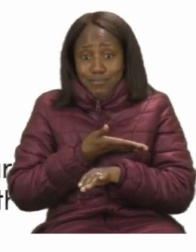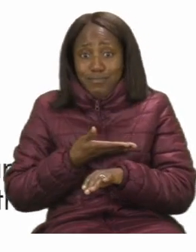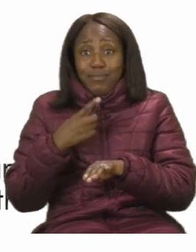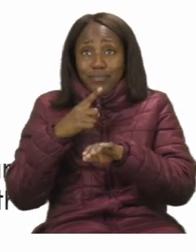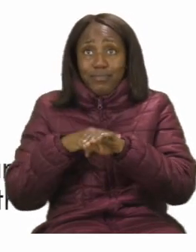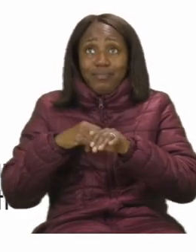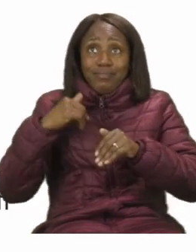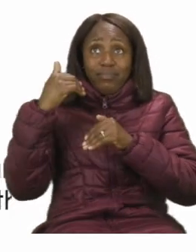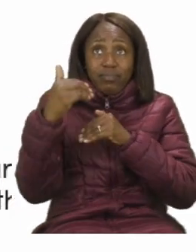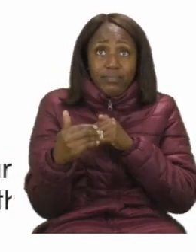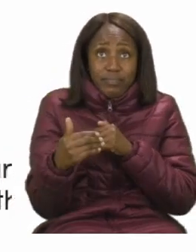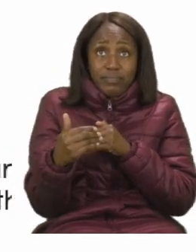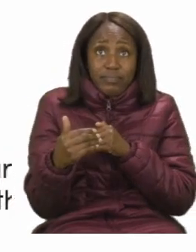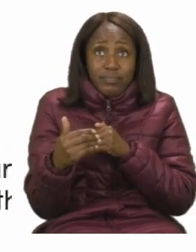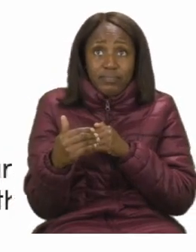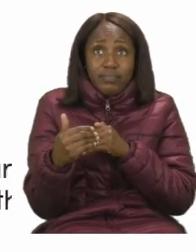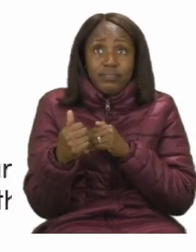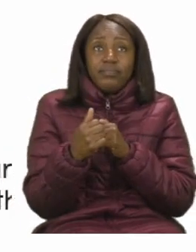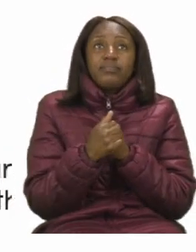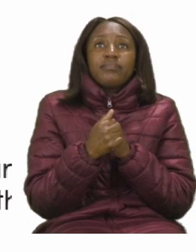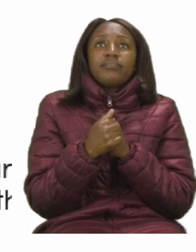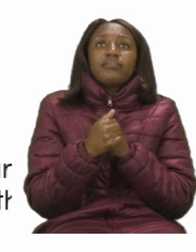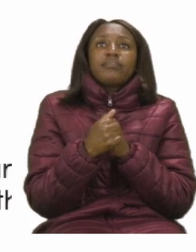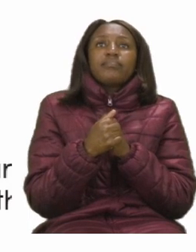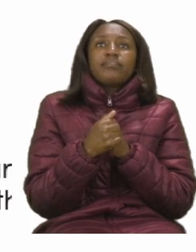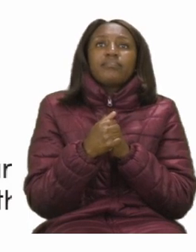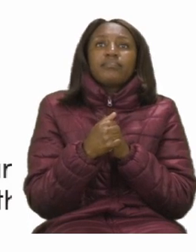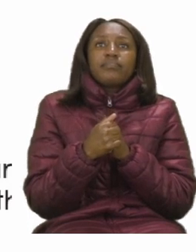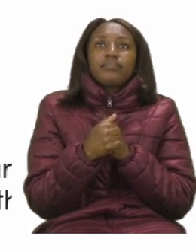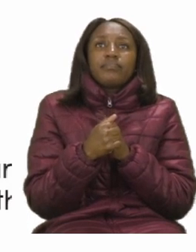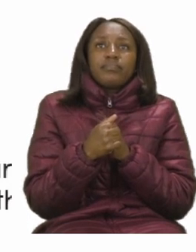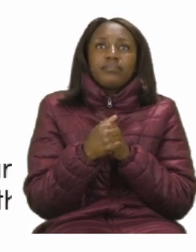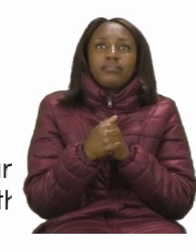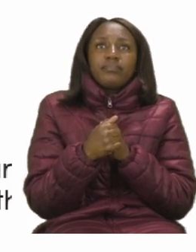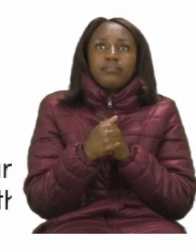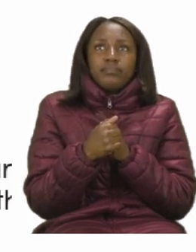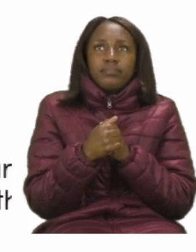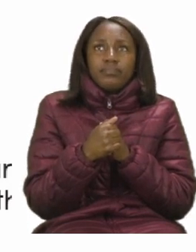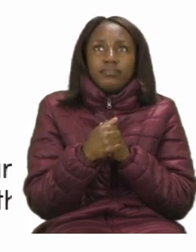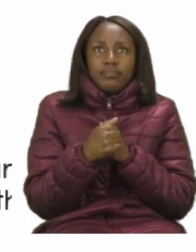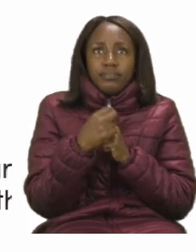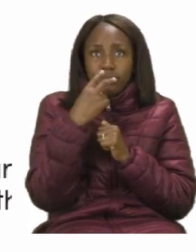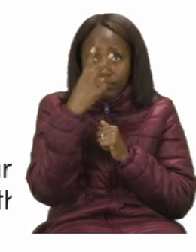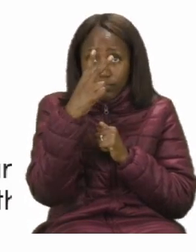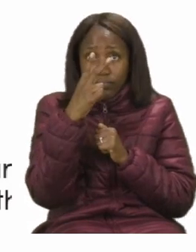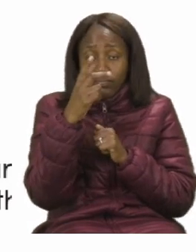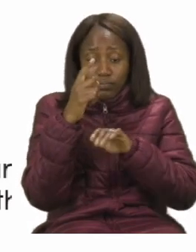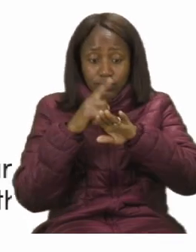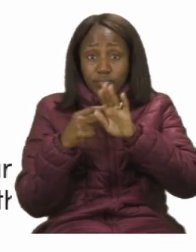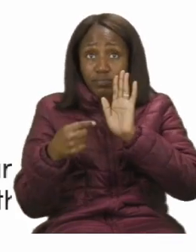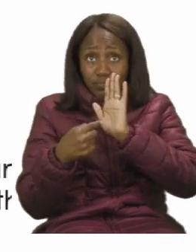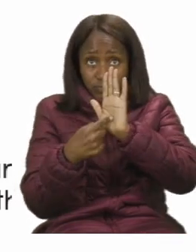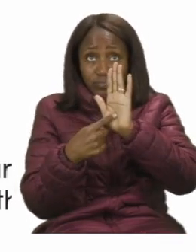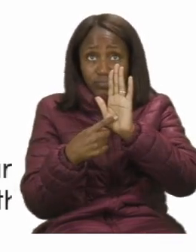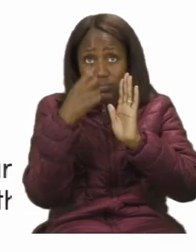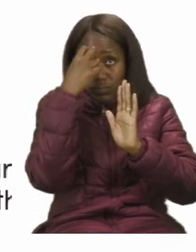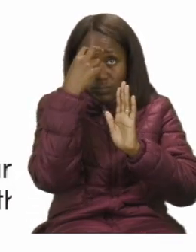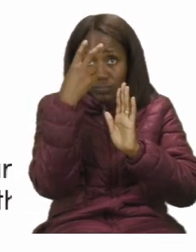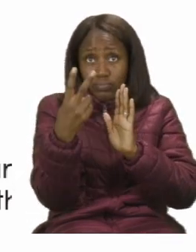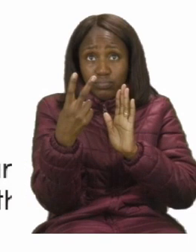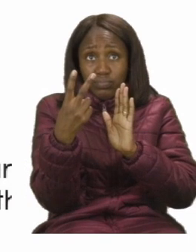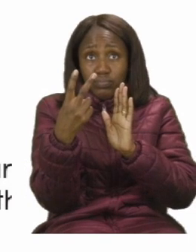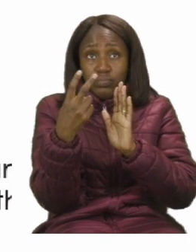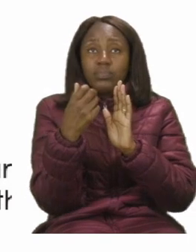later. Then the time shown on the clock in the middle. Right,